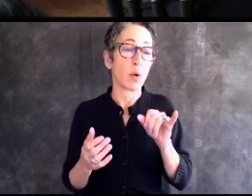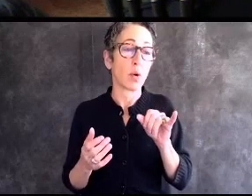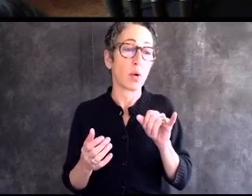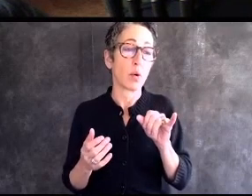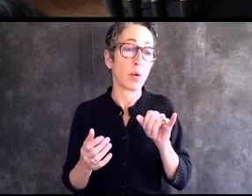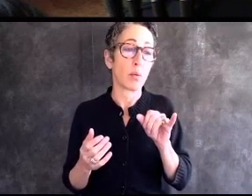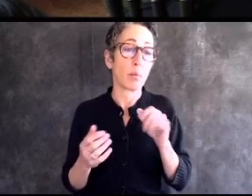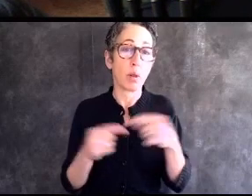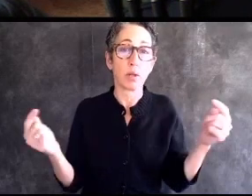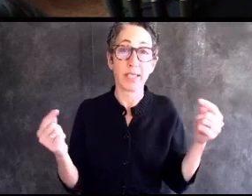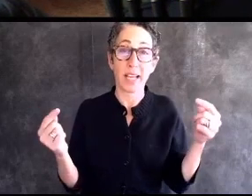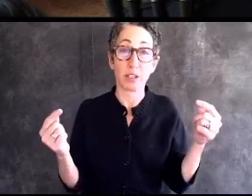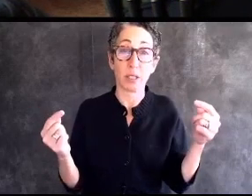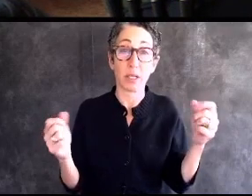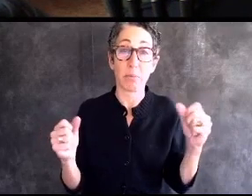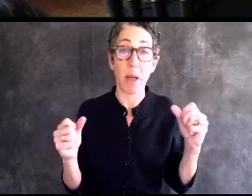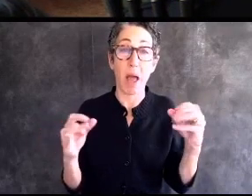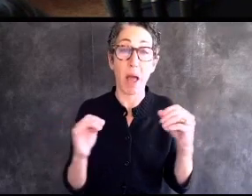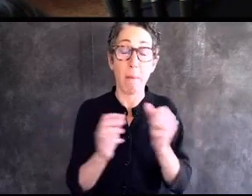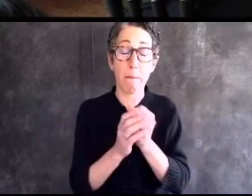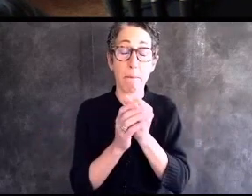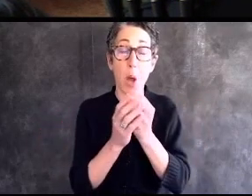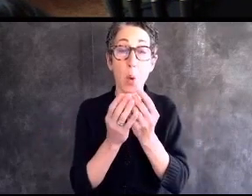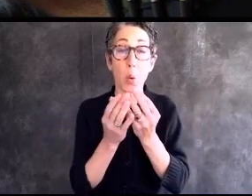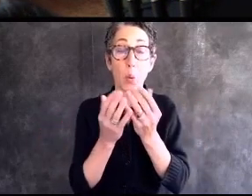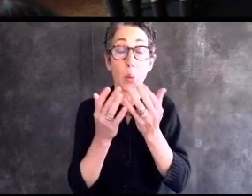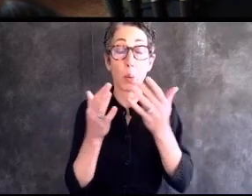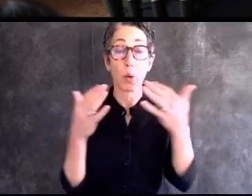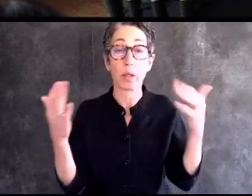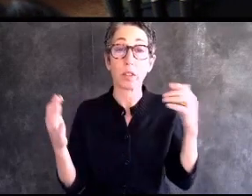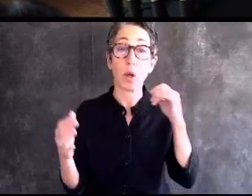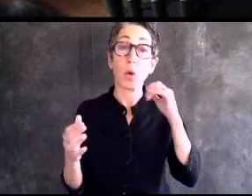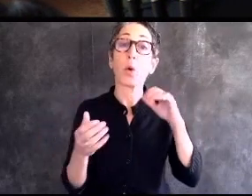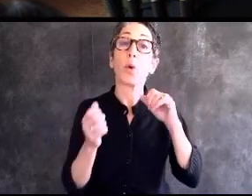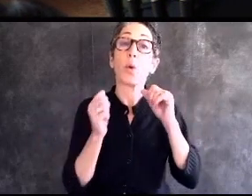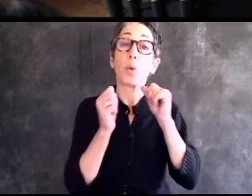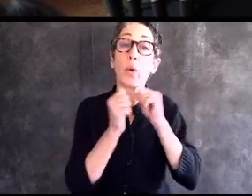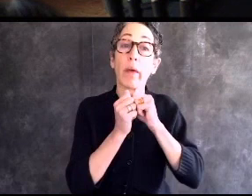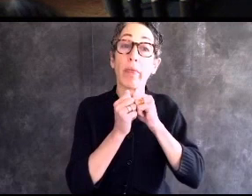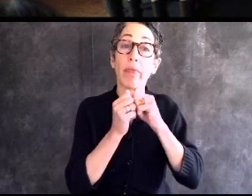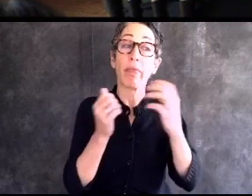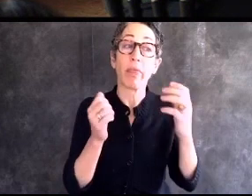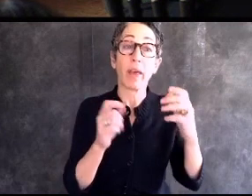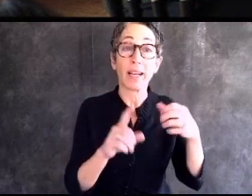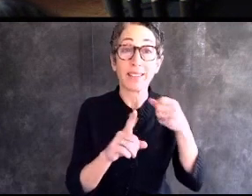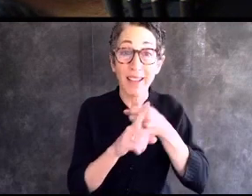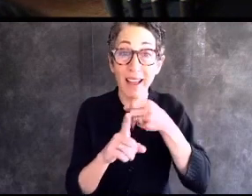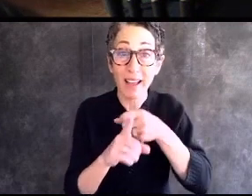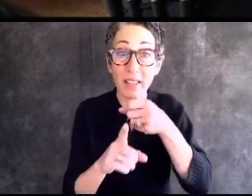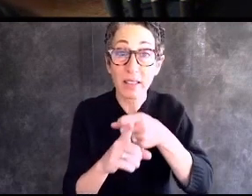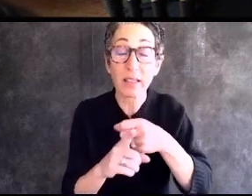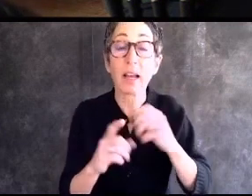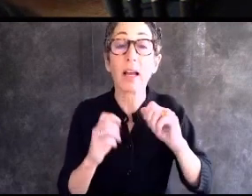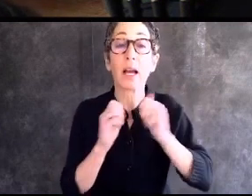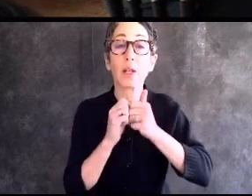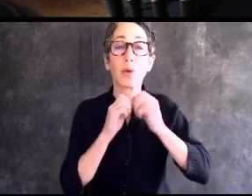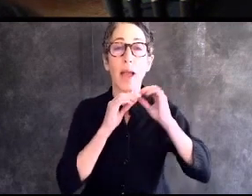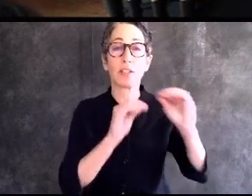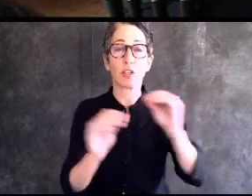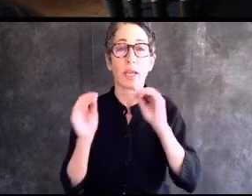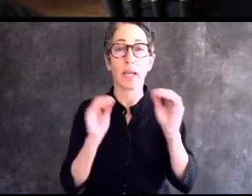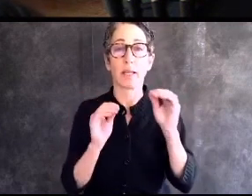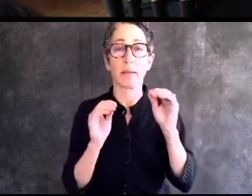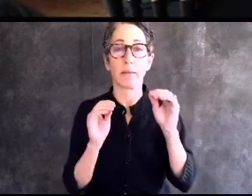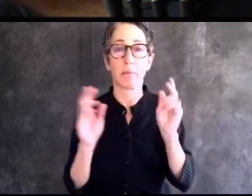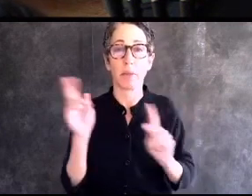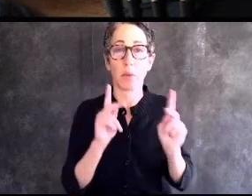coupled with pre-bunking of anticipating these attacks and educating people on how to participate in collaborative fact-checking